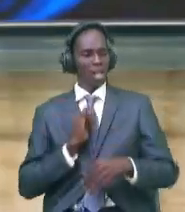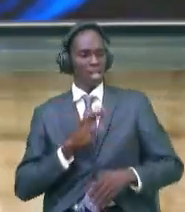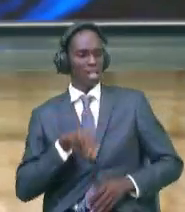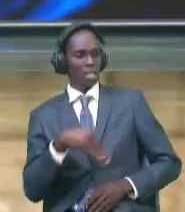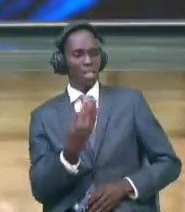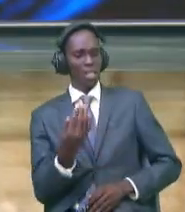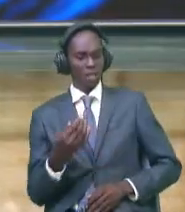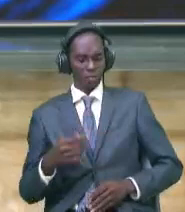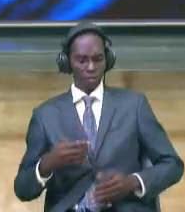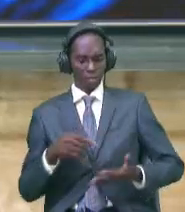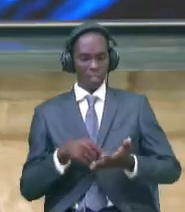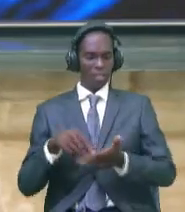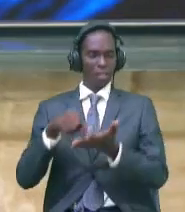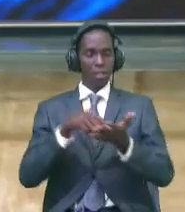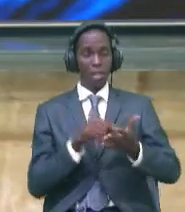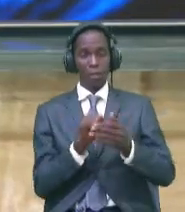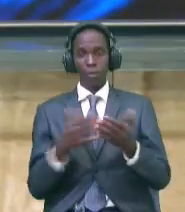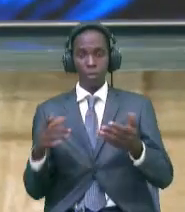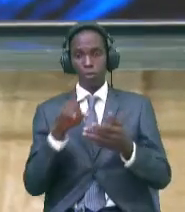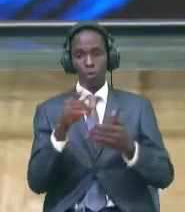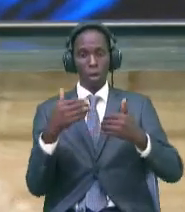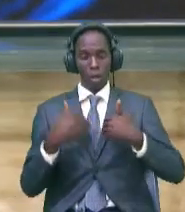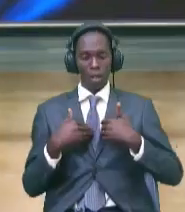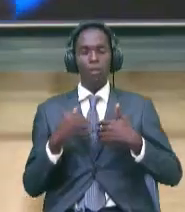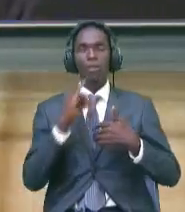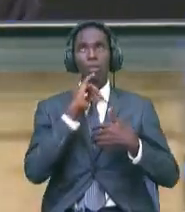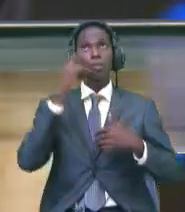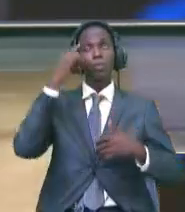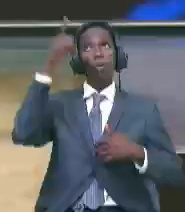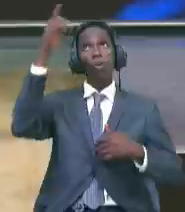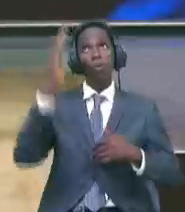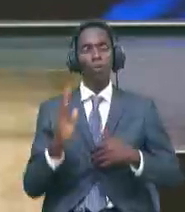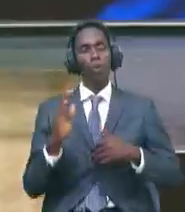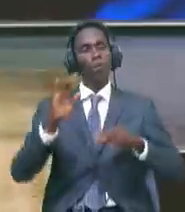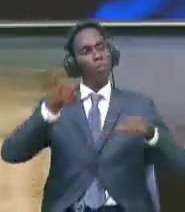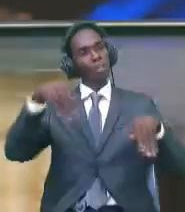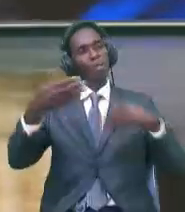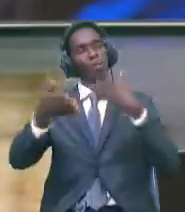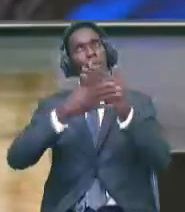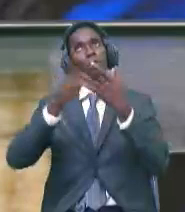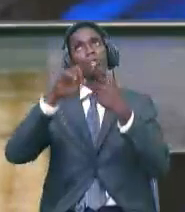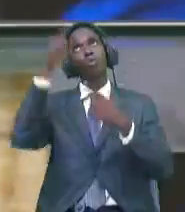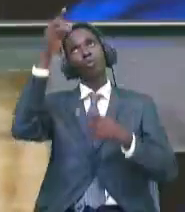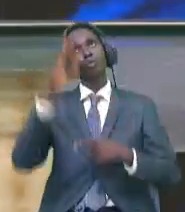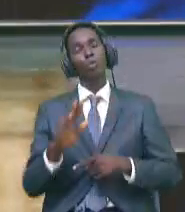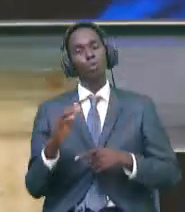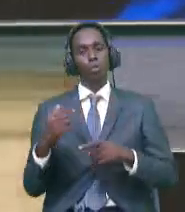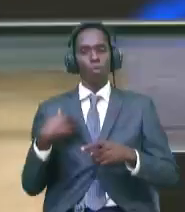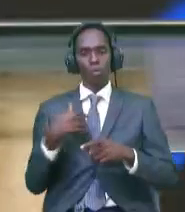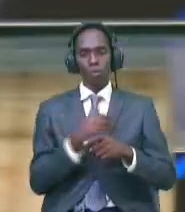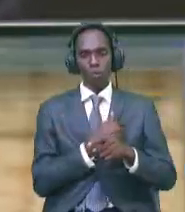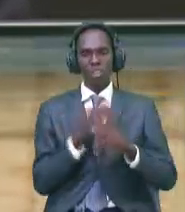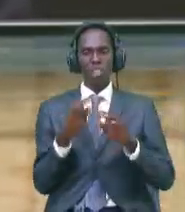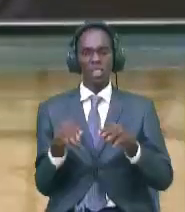has. Everything belongs to God that we give unto God. And then we give what we will